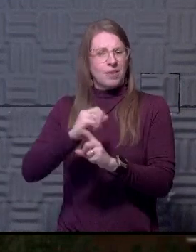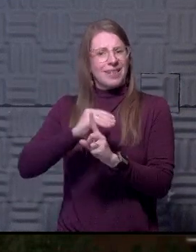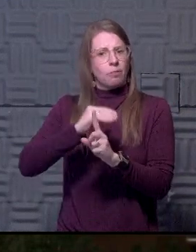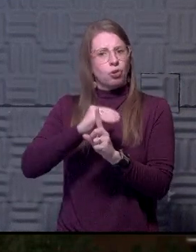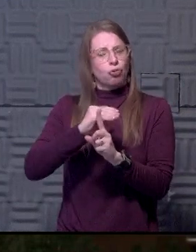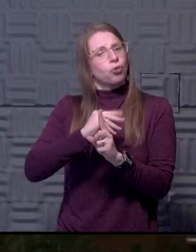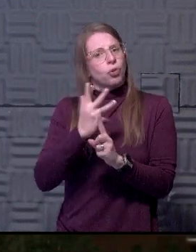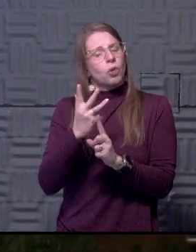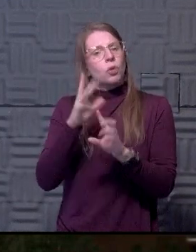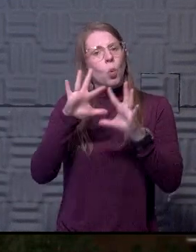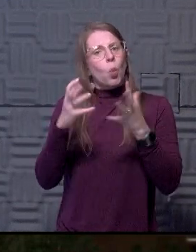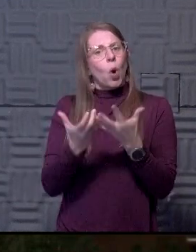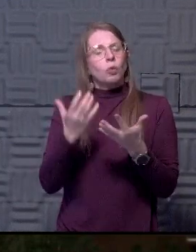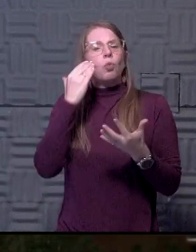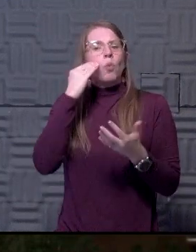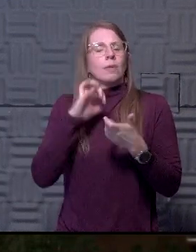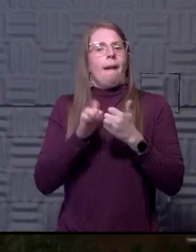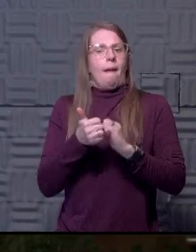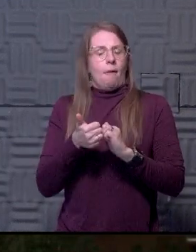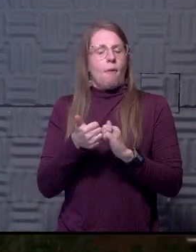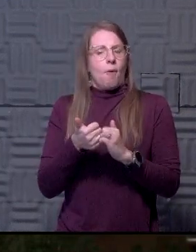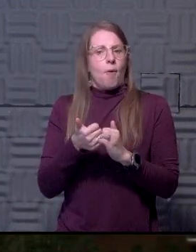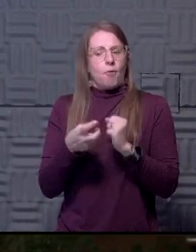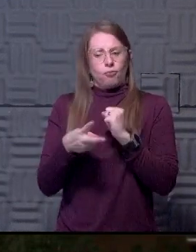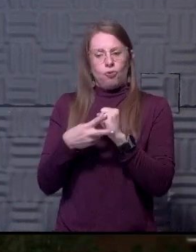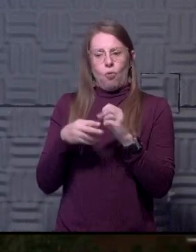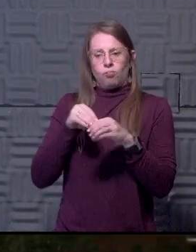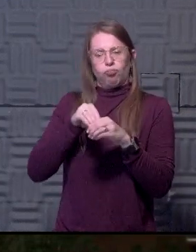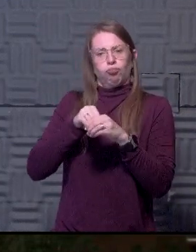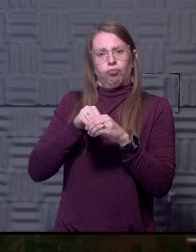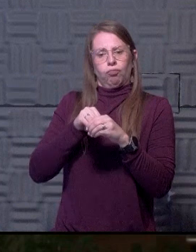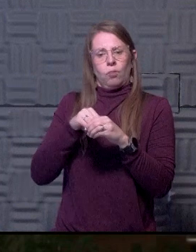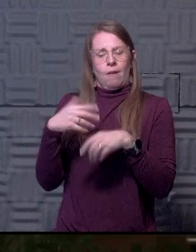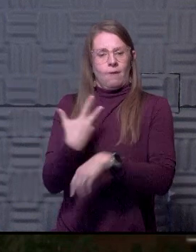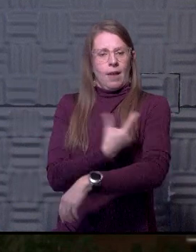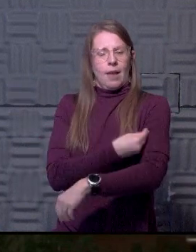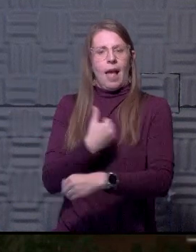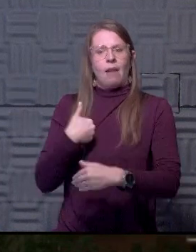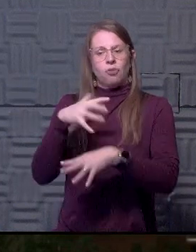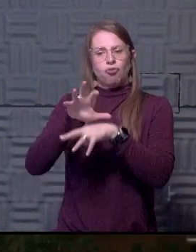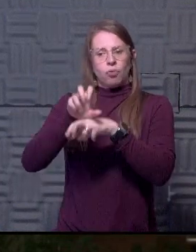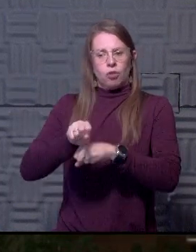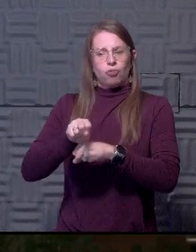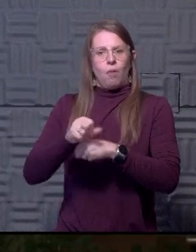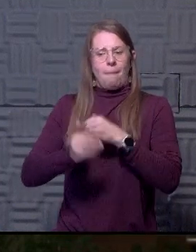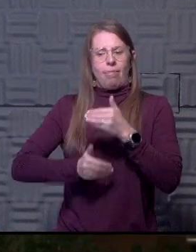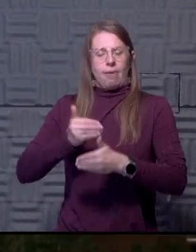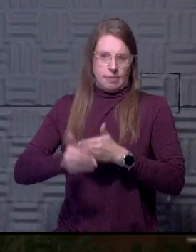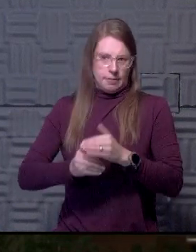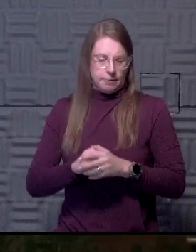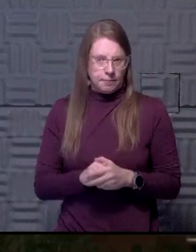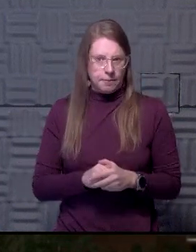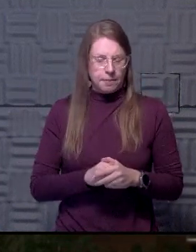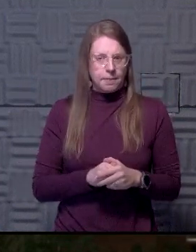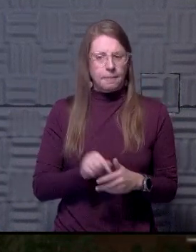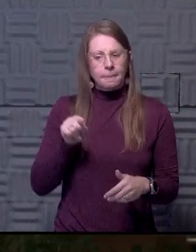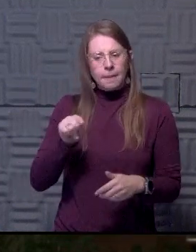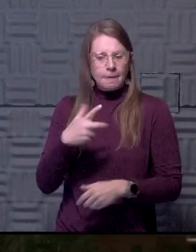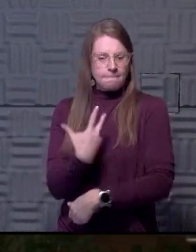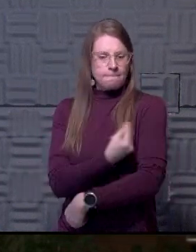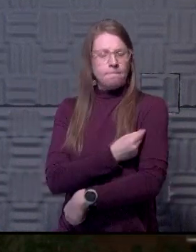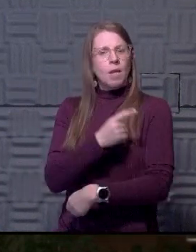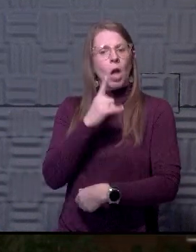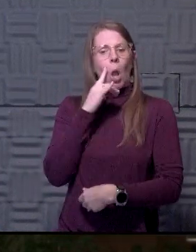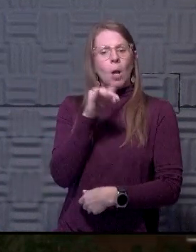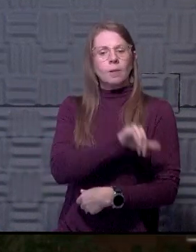the world knows how to do storage of vaccines that have traditional methods. And so this vaccine it looks more